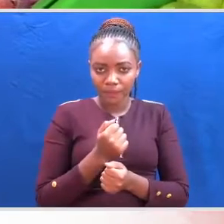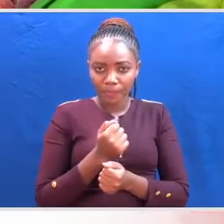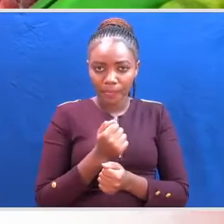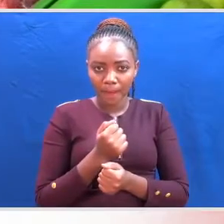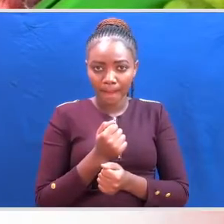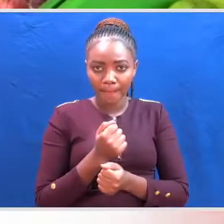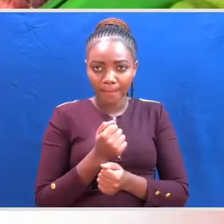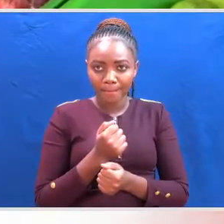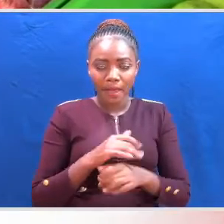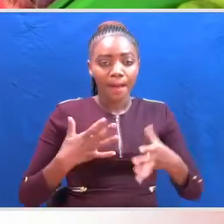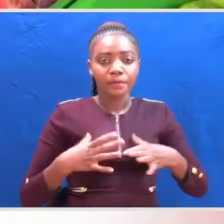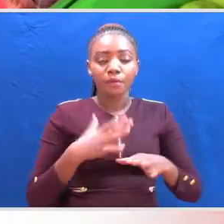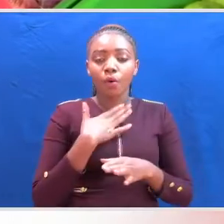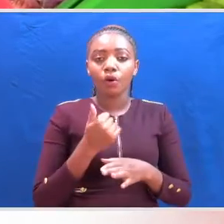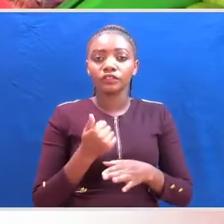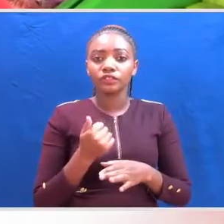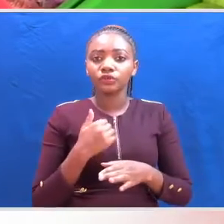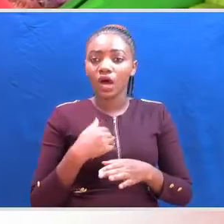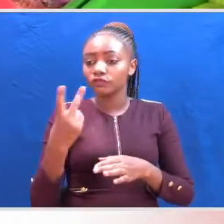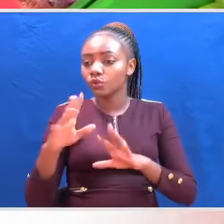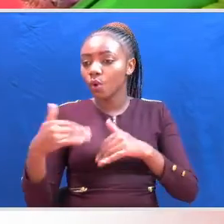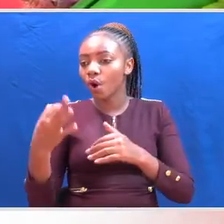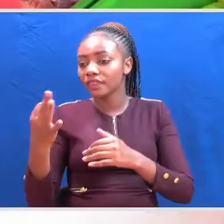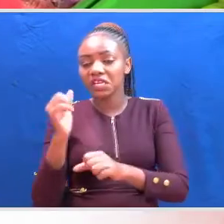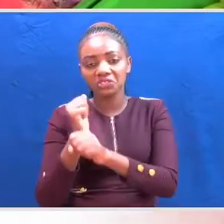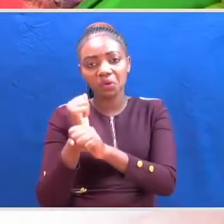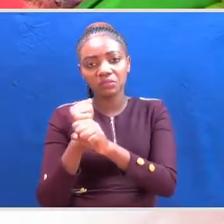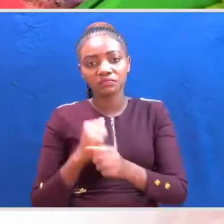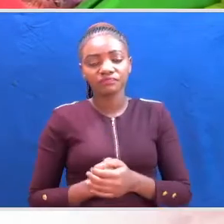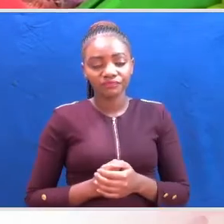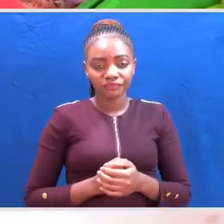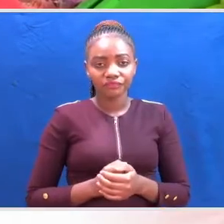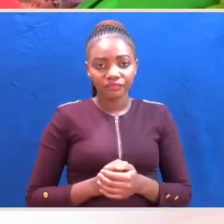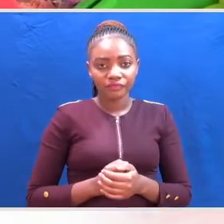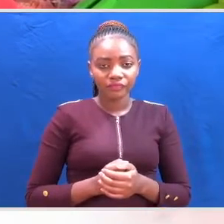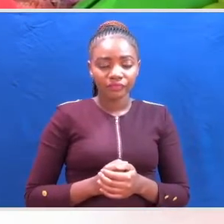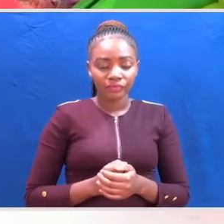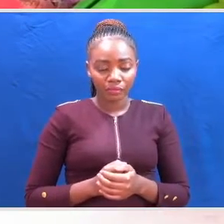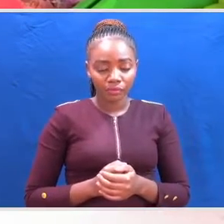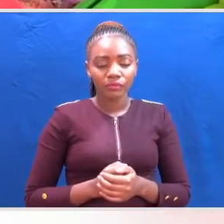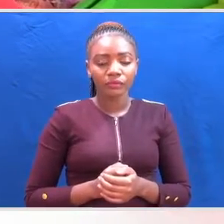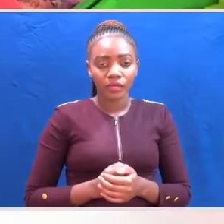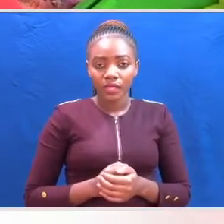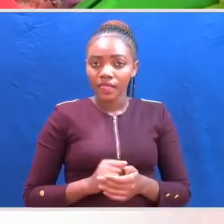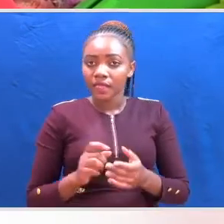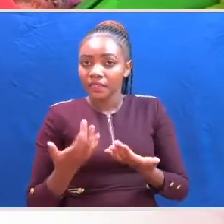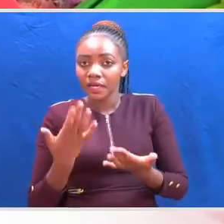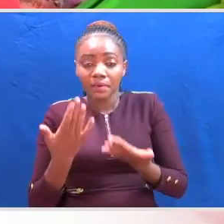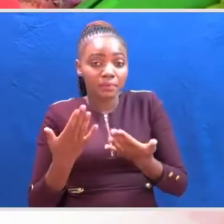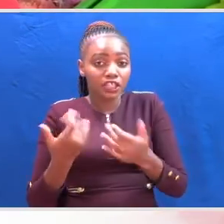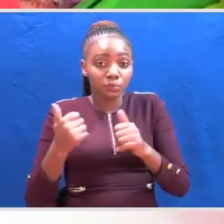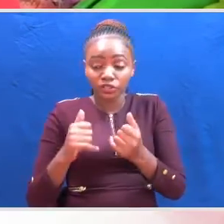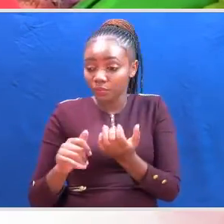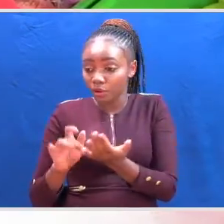like we need to have like 2 or 3 jobs, because maybe one might die and then you're left like wondering where